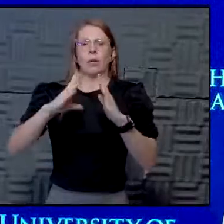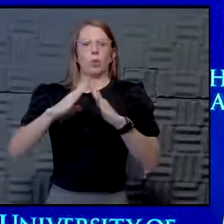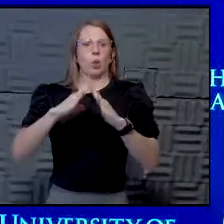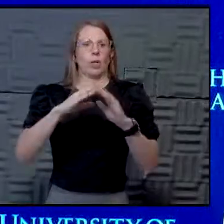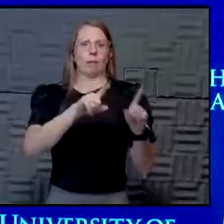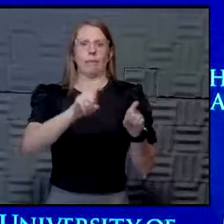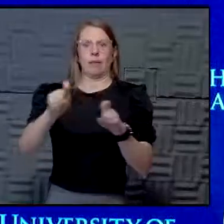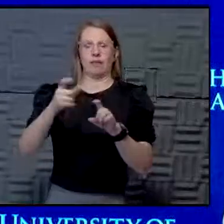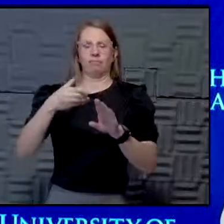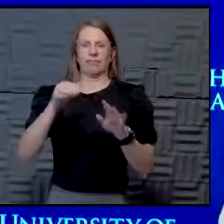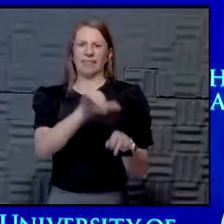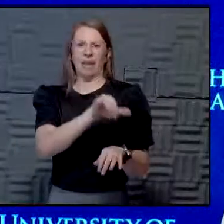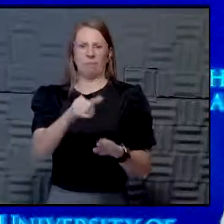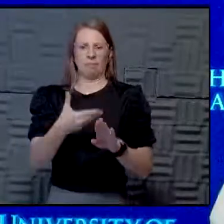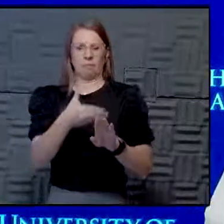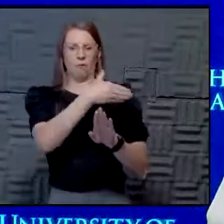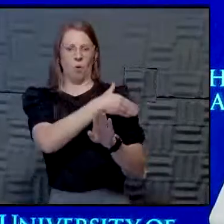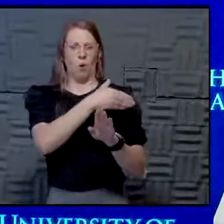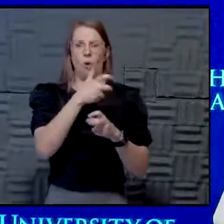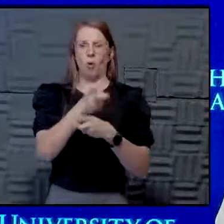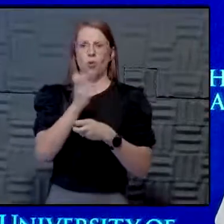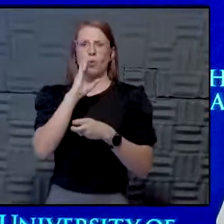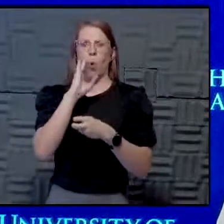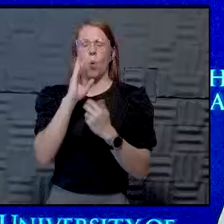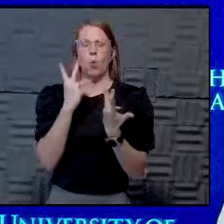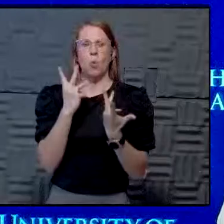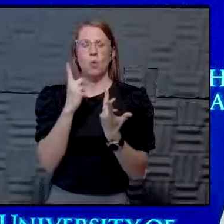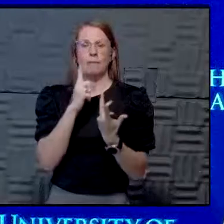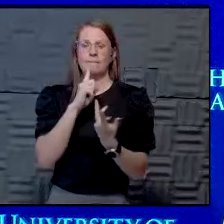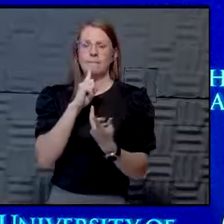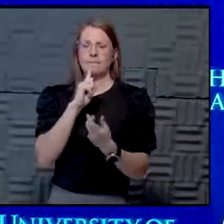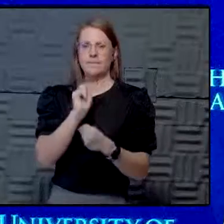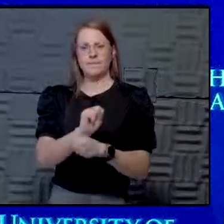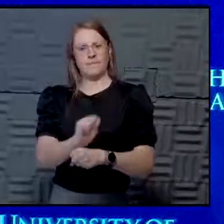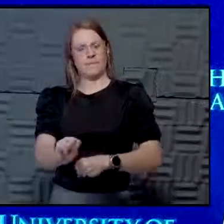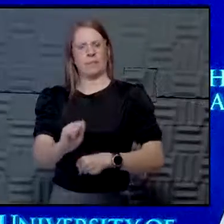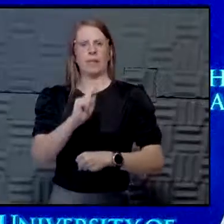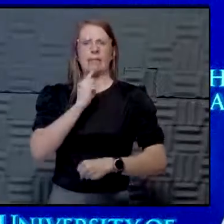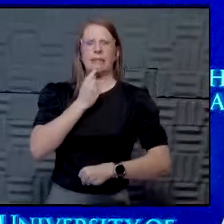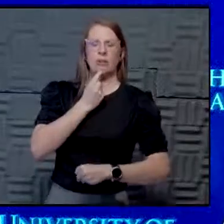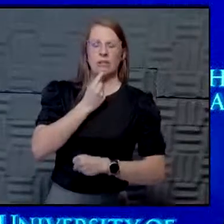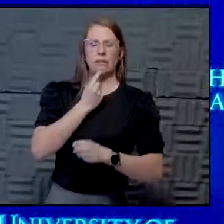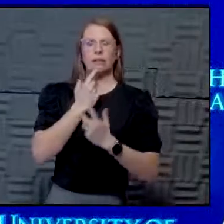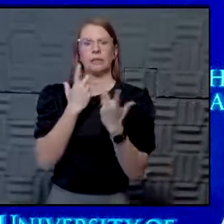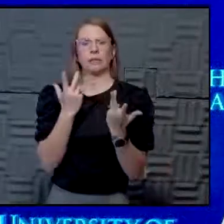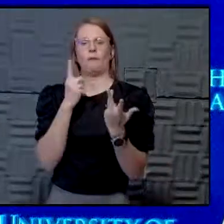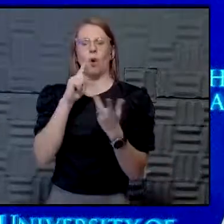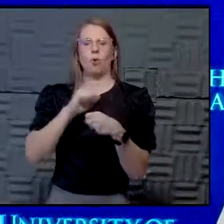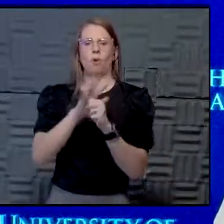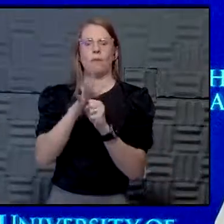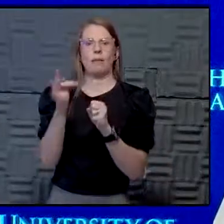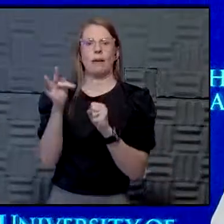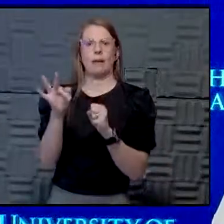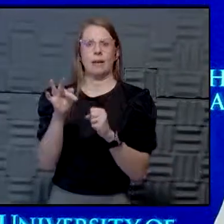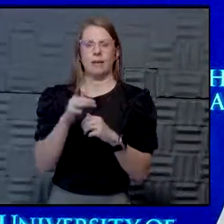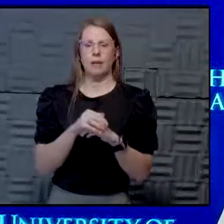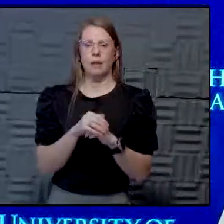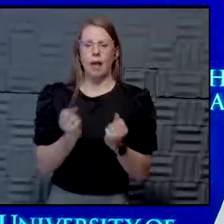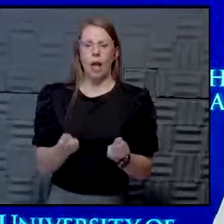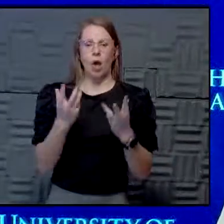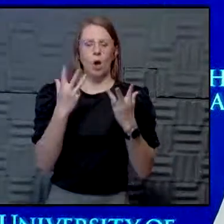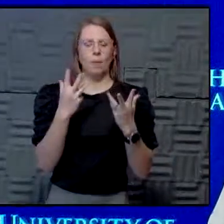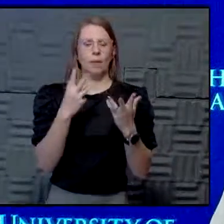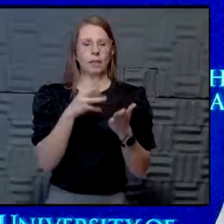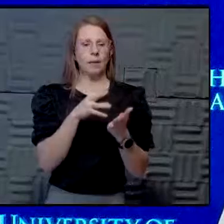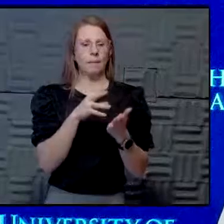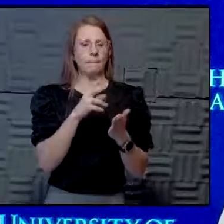and as much as we were, and it's hard to know what's the real seriousness of COVID-19 right now. What's the bellwether? I think the number of patients in hospital